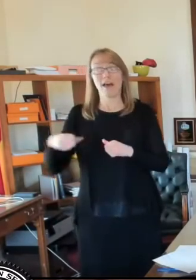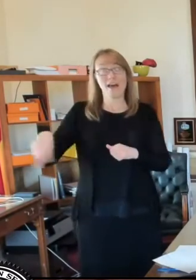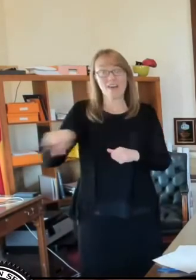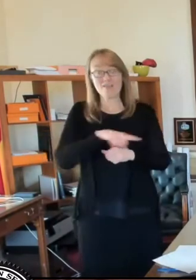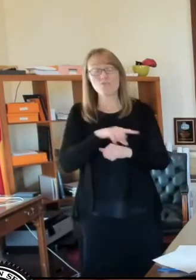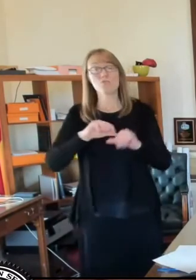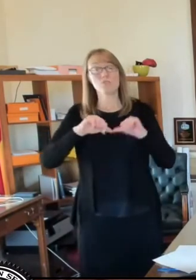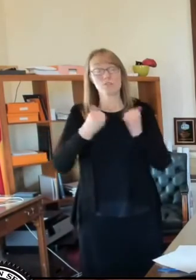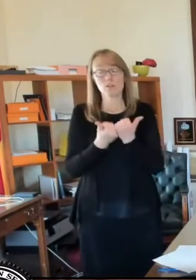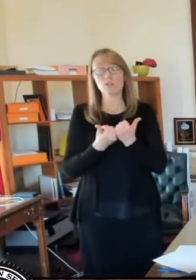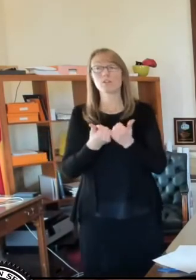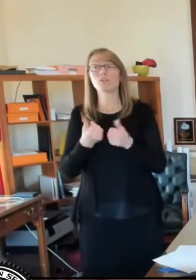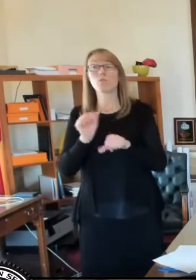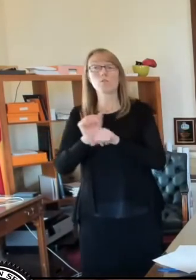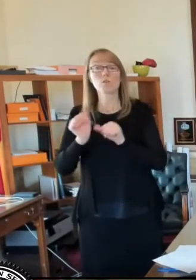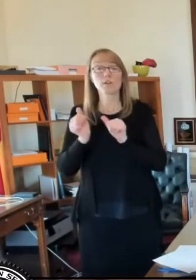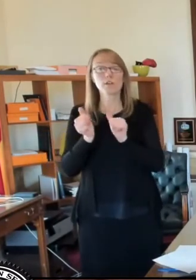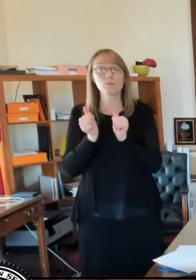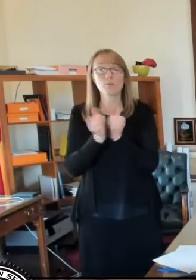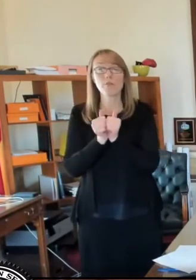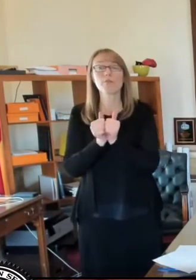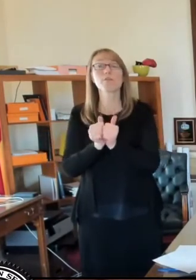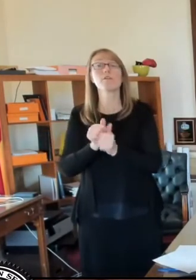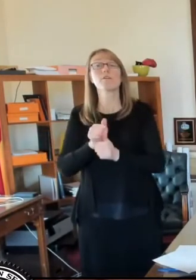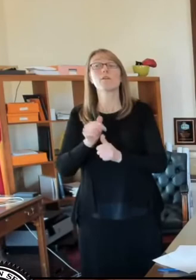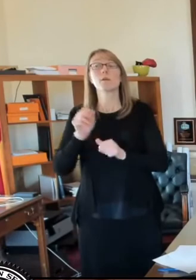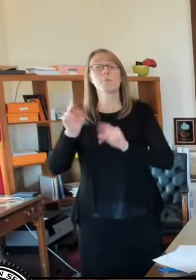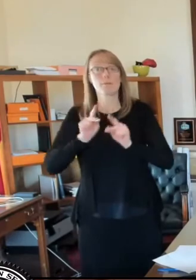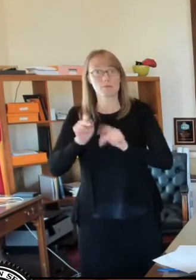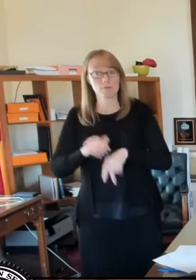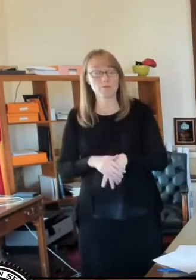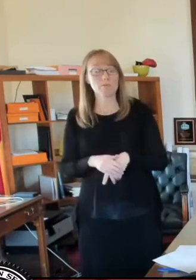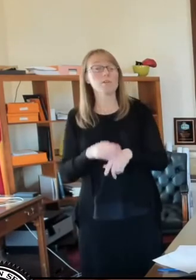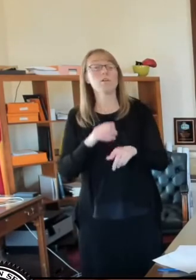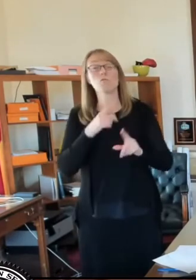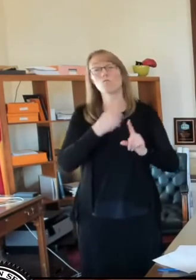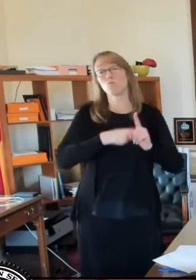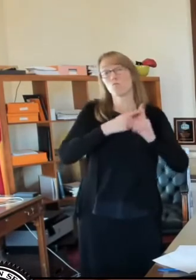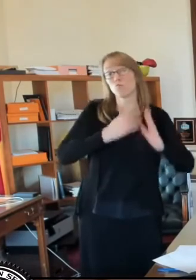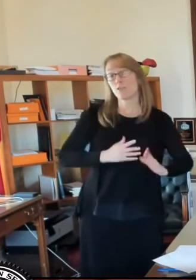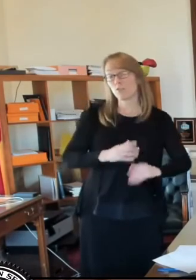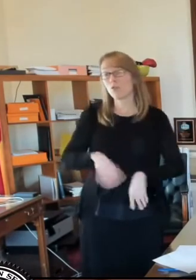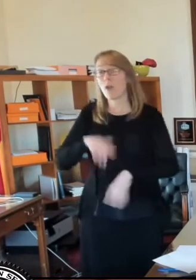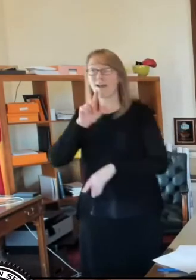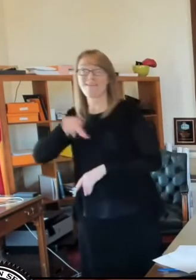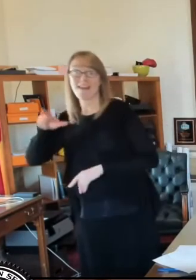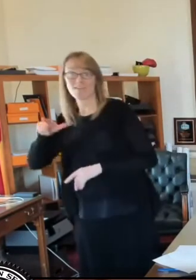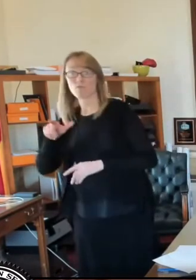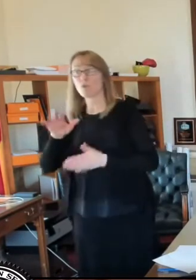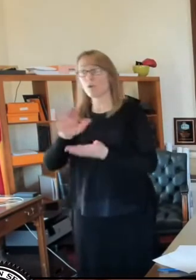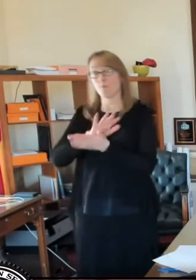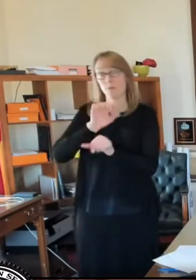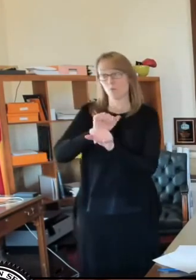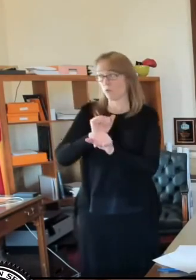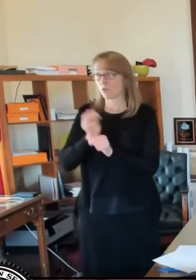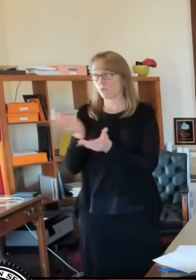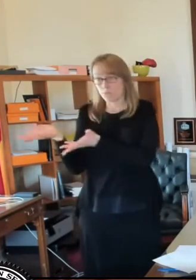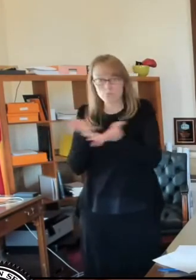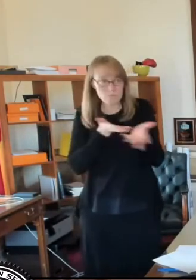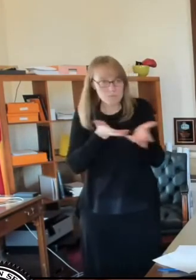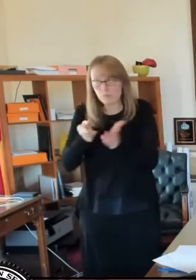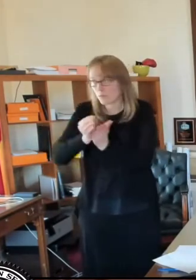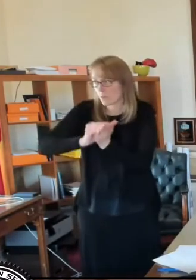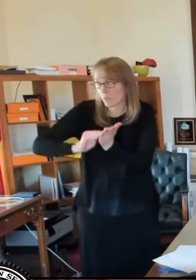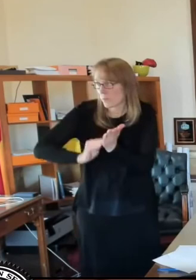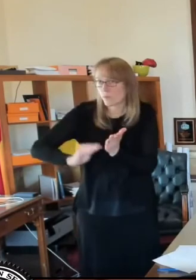from the tenant and the documentation from the landlord to be able to make that payment to the landlord. And we, the numbers